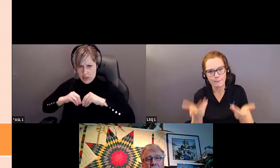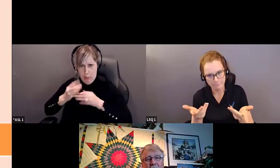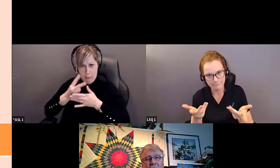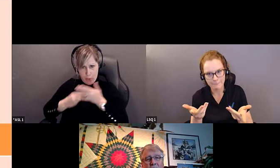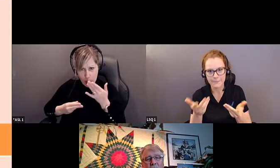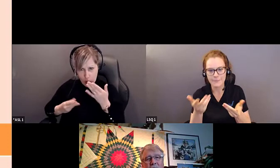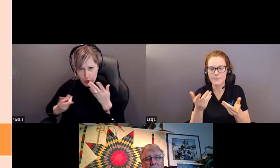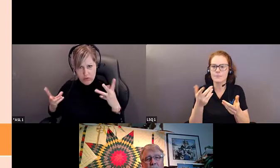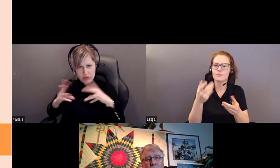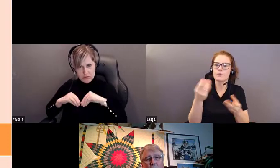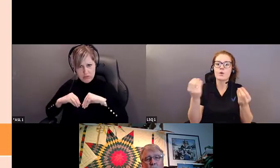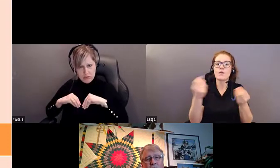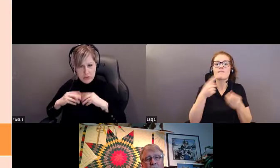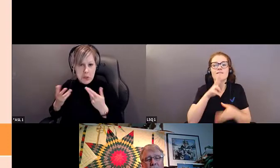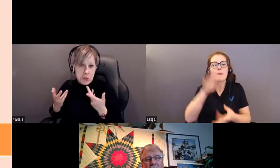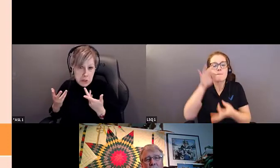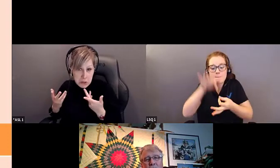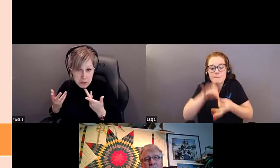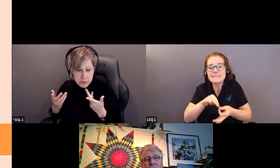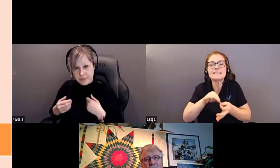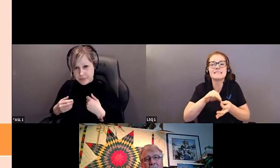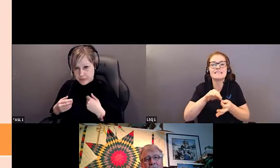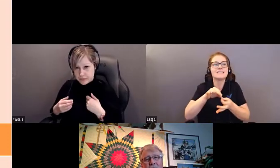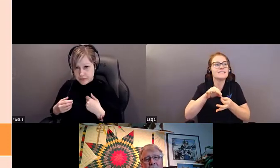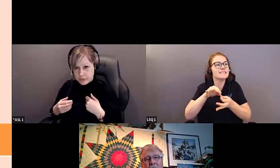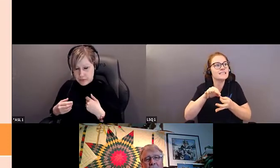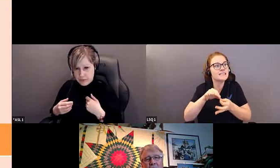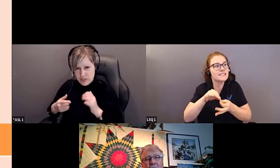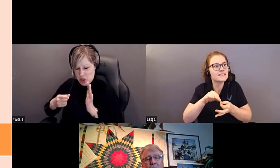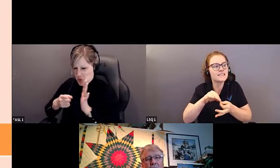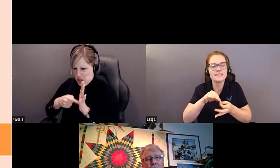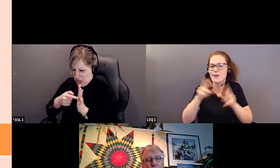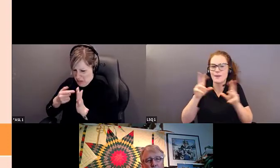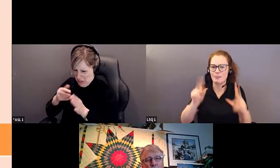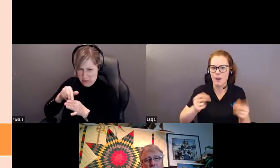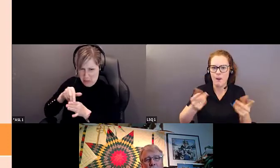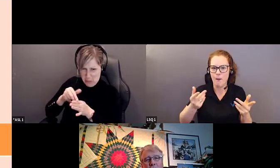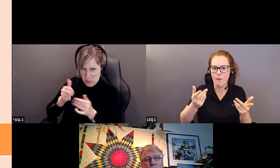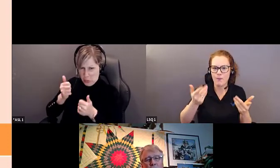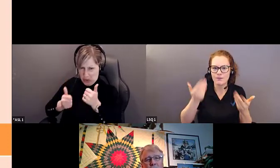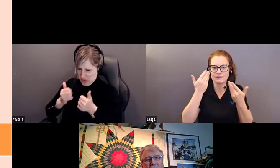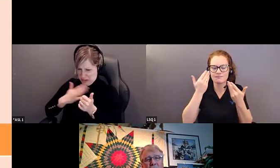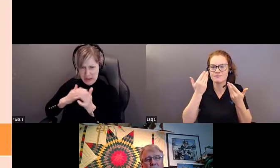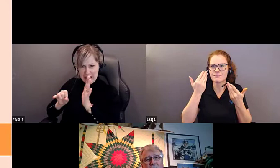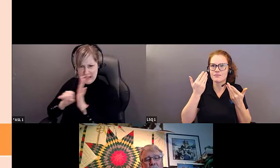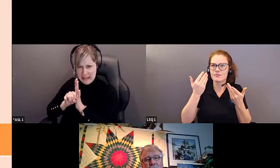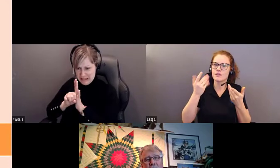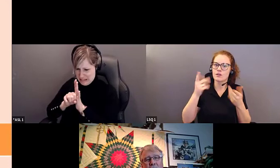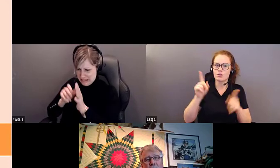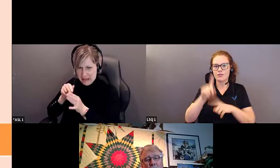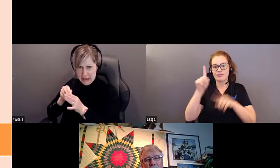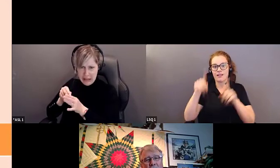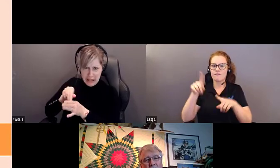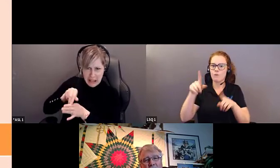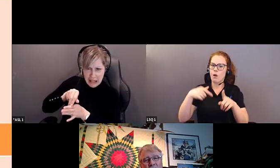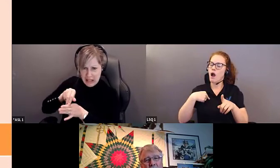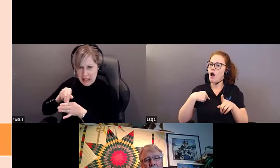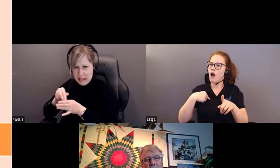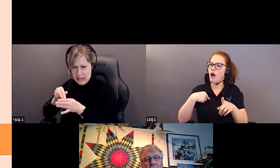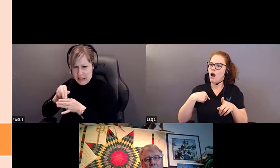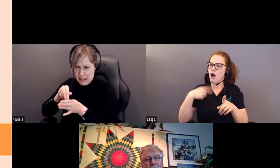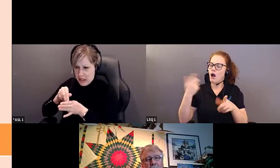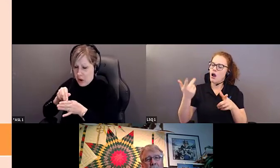They sometimes will then impose their values as they're in that state, their new formed values upon